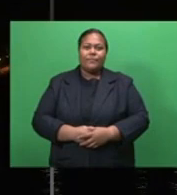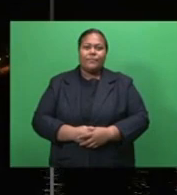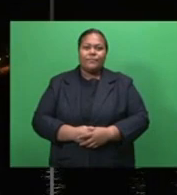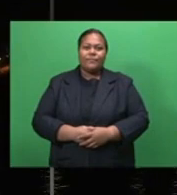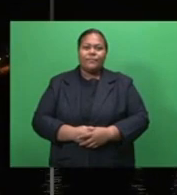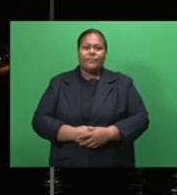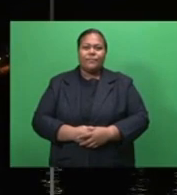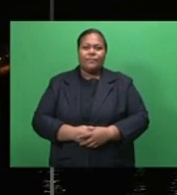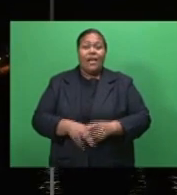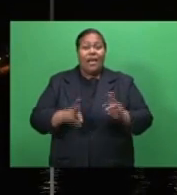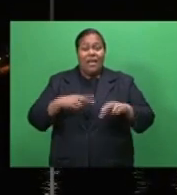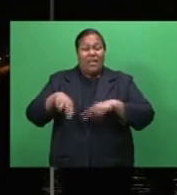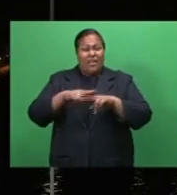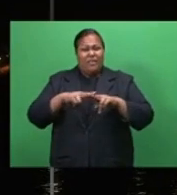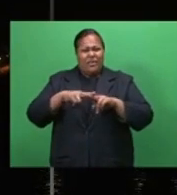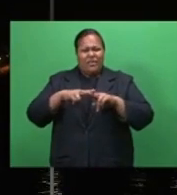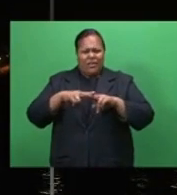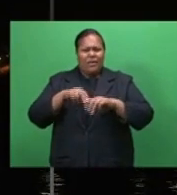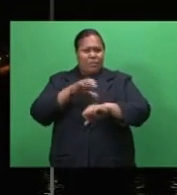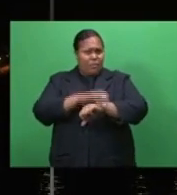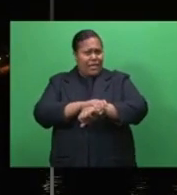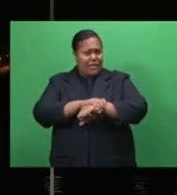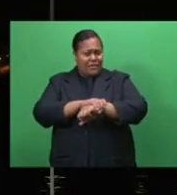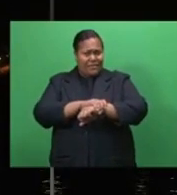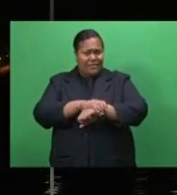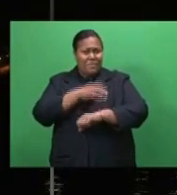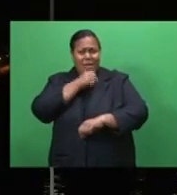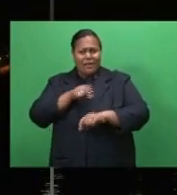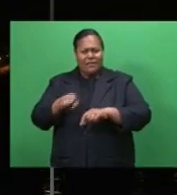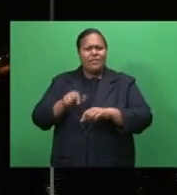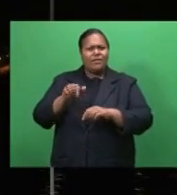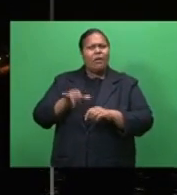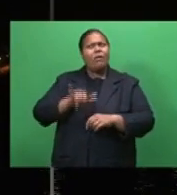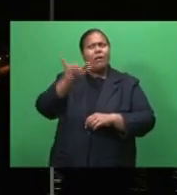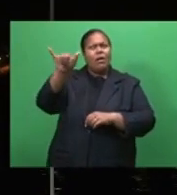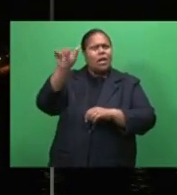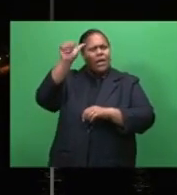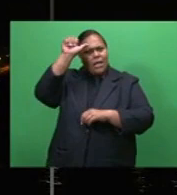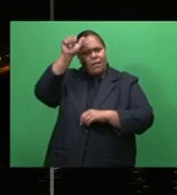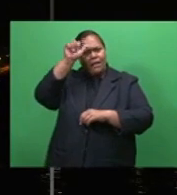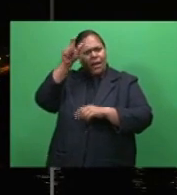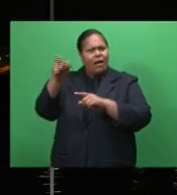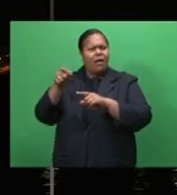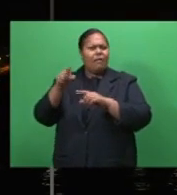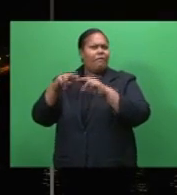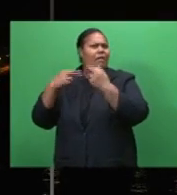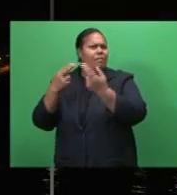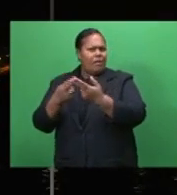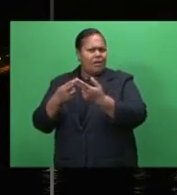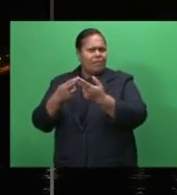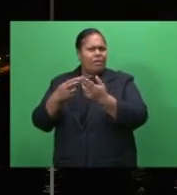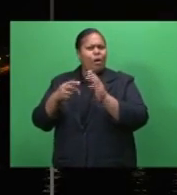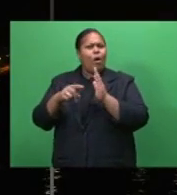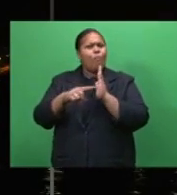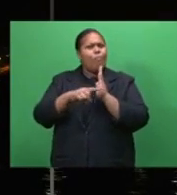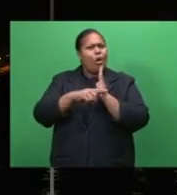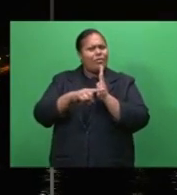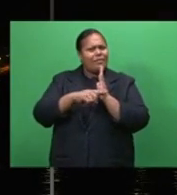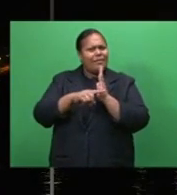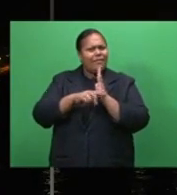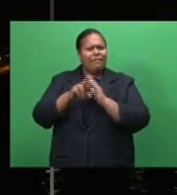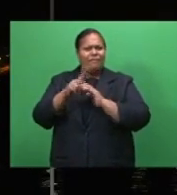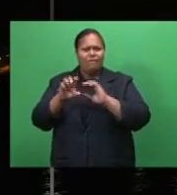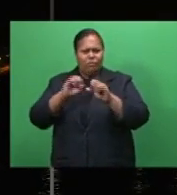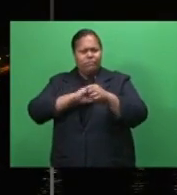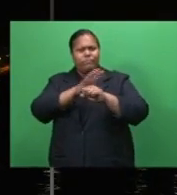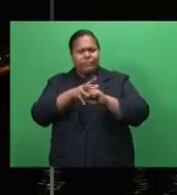A Fijian police officer currently in India with his family has tested positive for COVID-19. The officer based at the